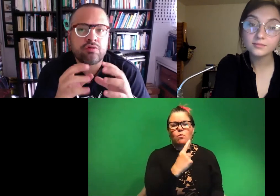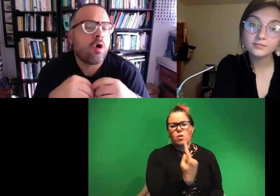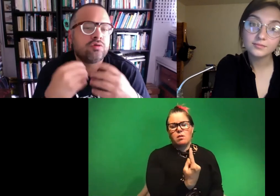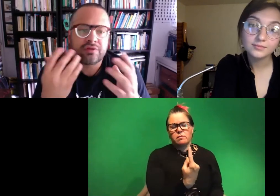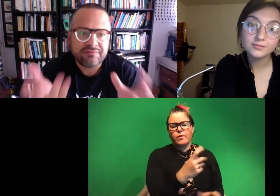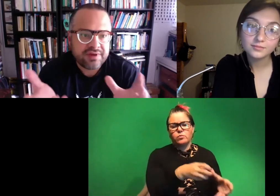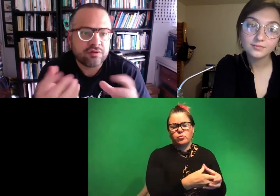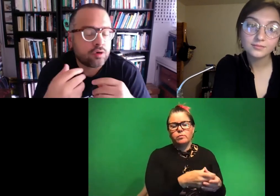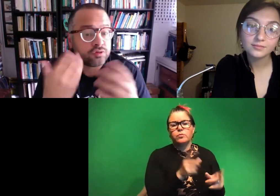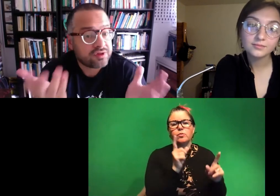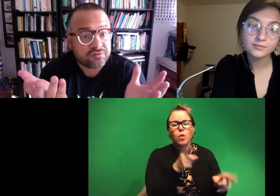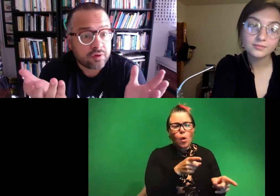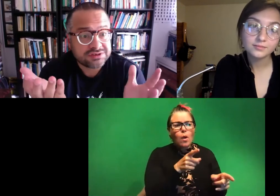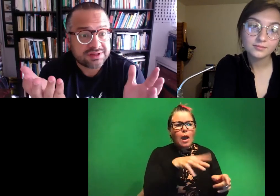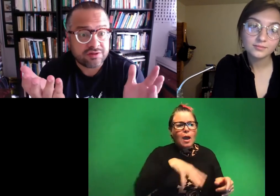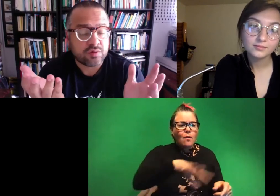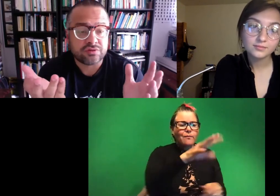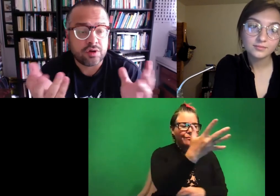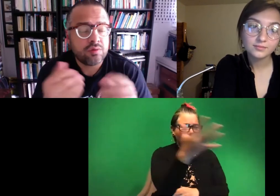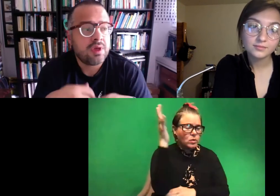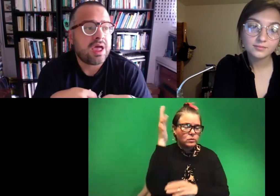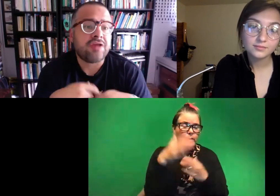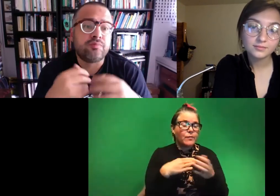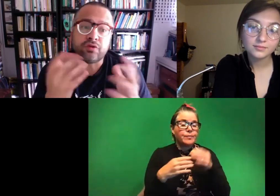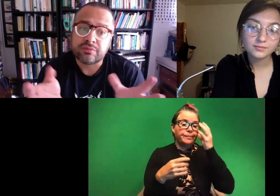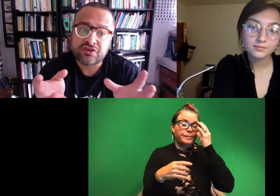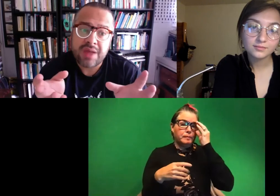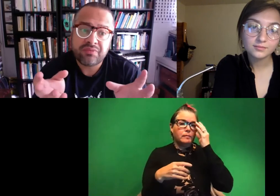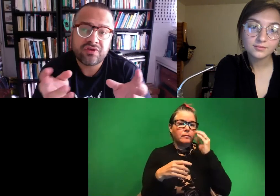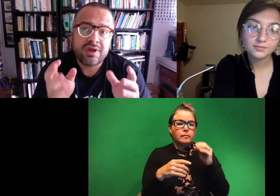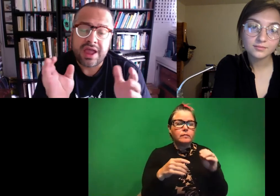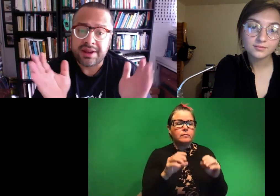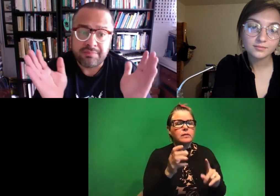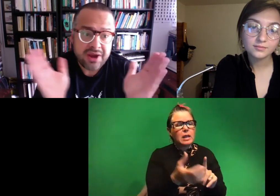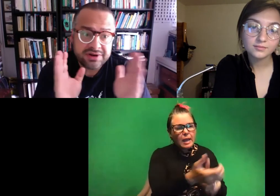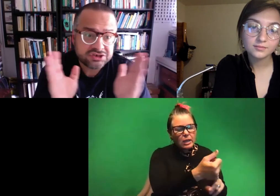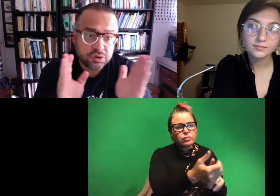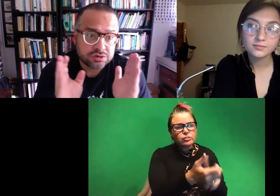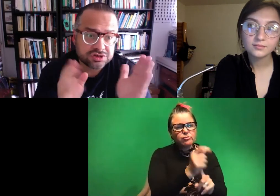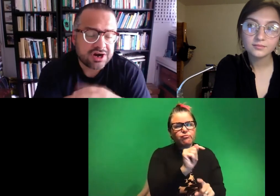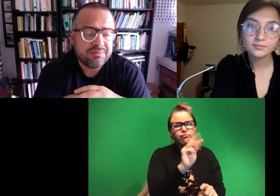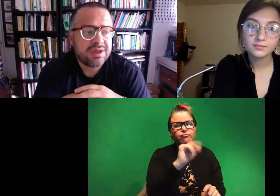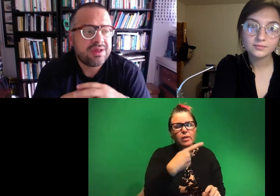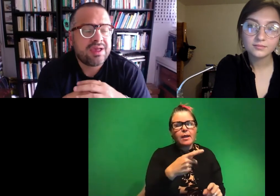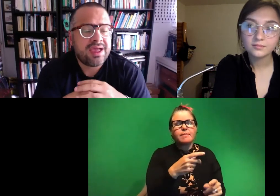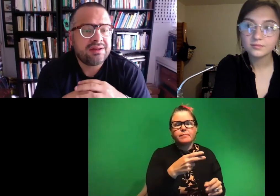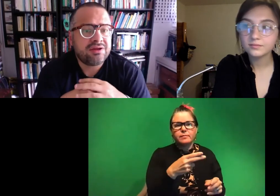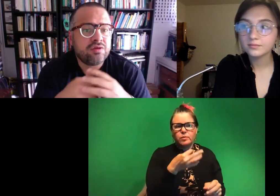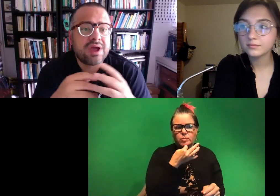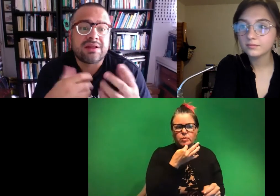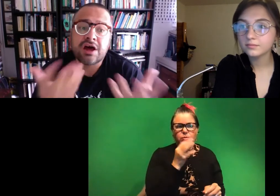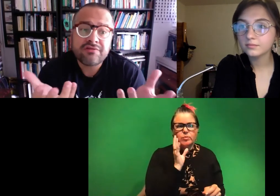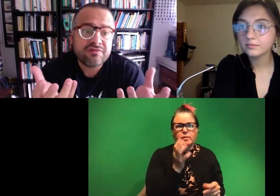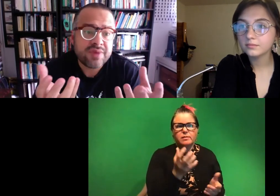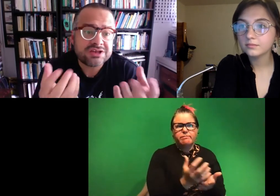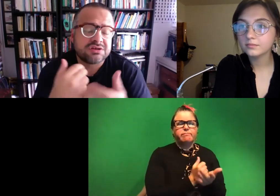you go to the field, you go to this forest that you want to know, and you put some traps in a very short time, and you get